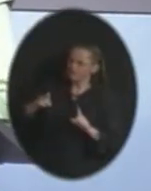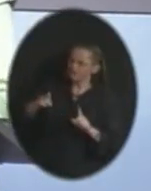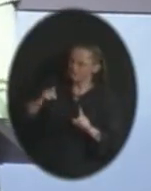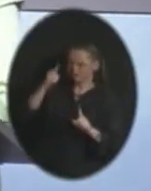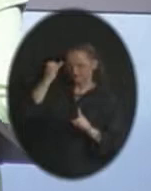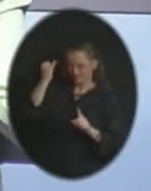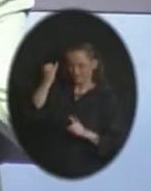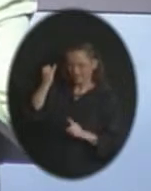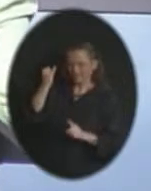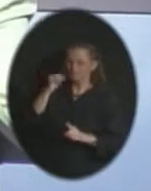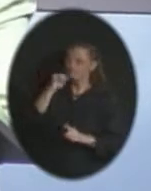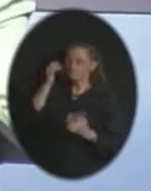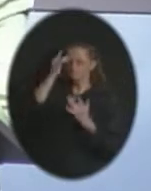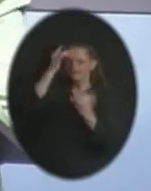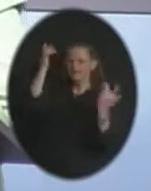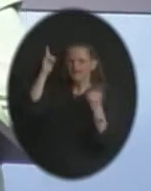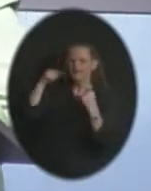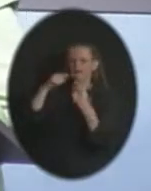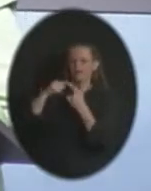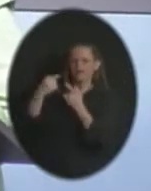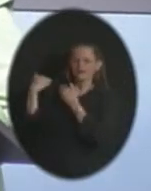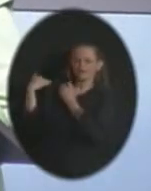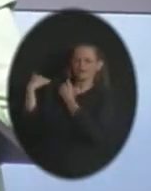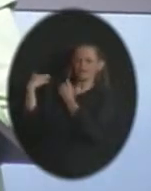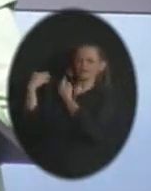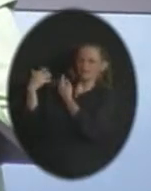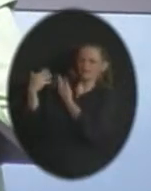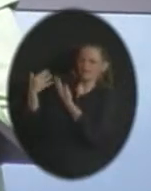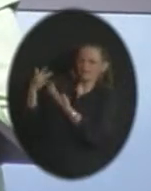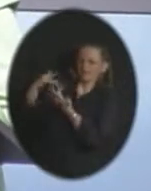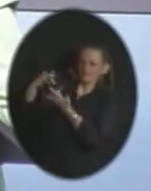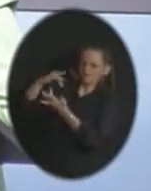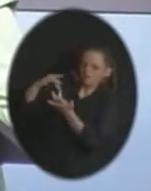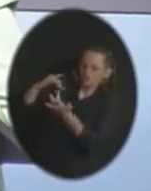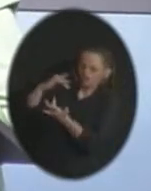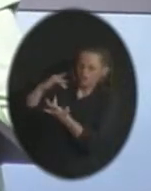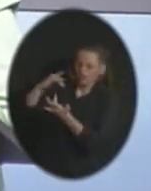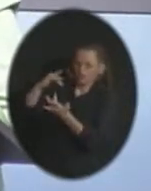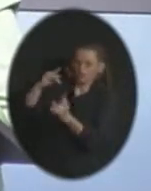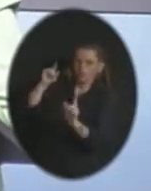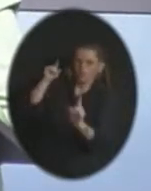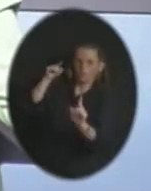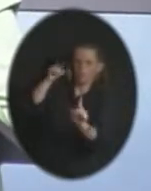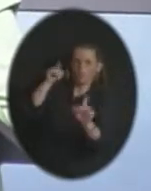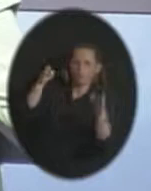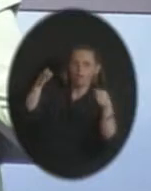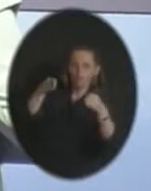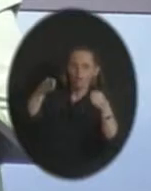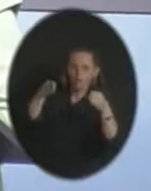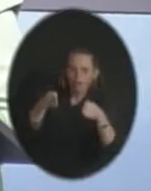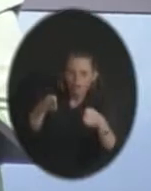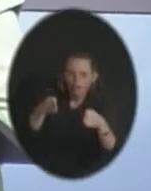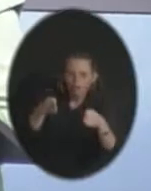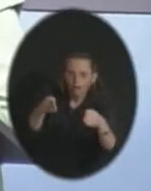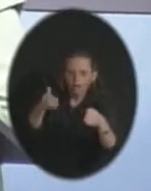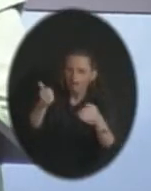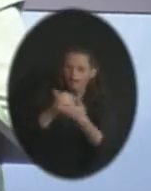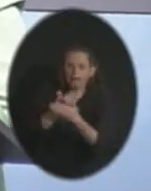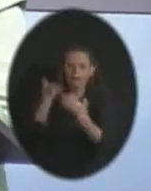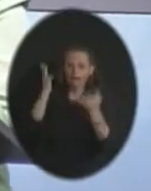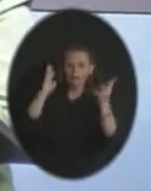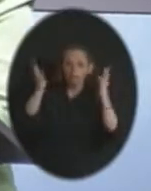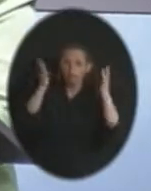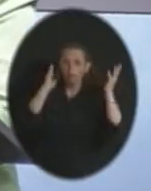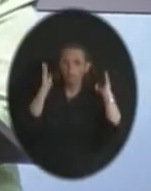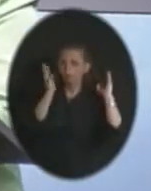have, getting so focused on the goal that you don't recognize what is going on in between and the experiences that you have that you can learn from. And I